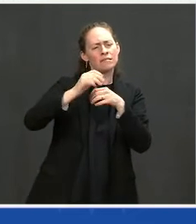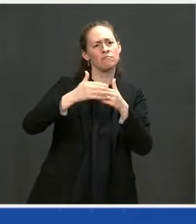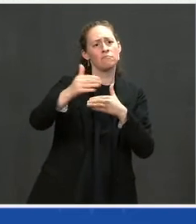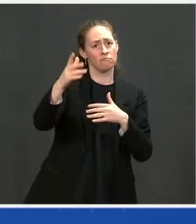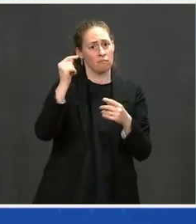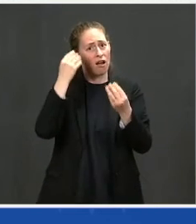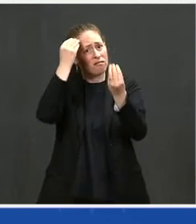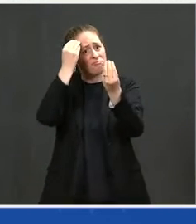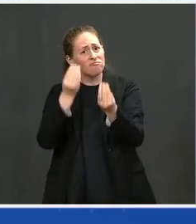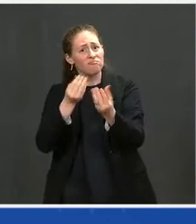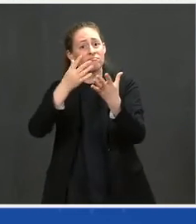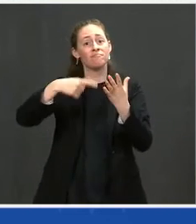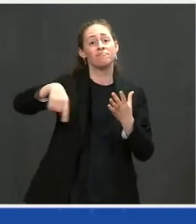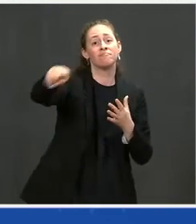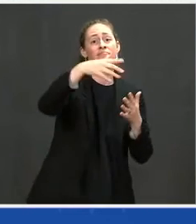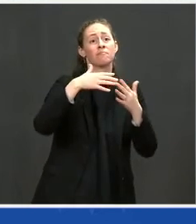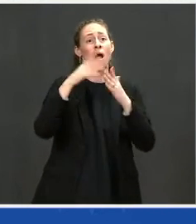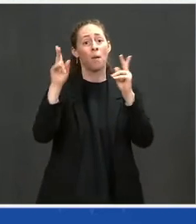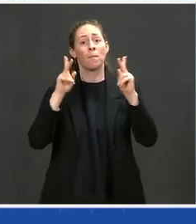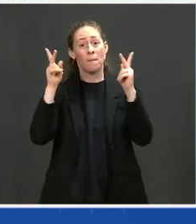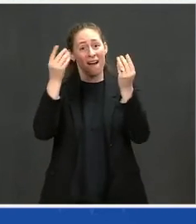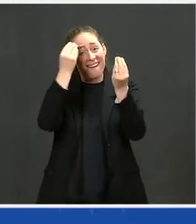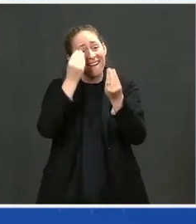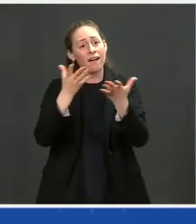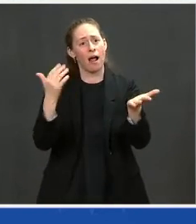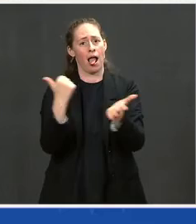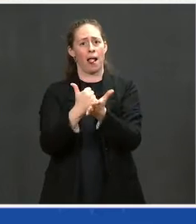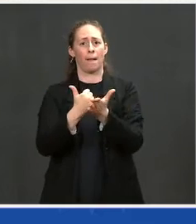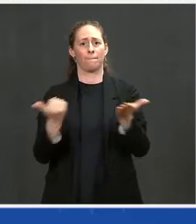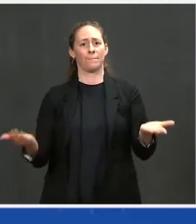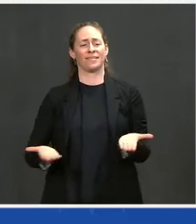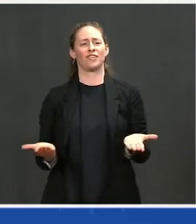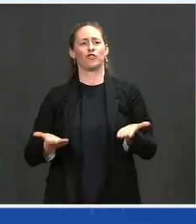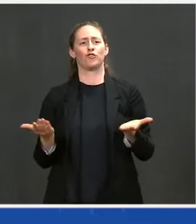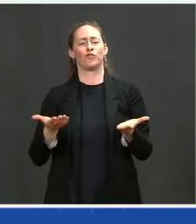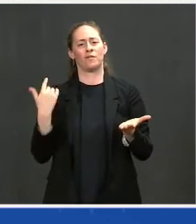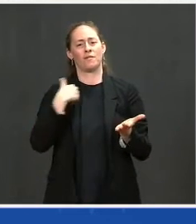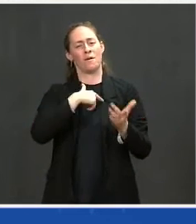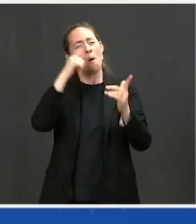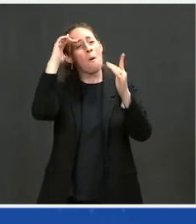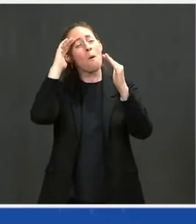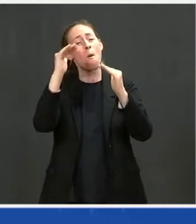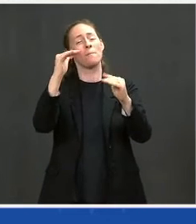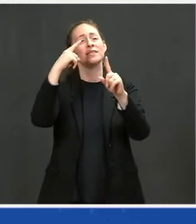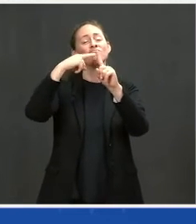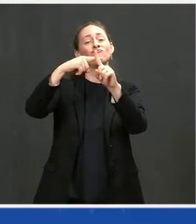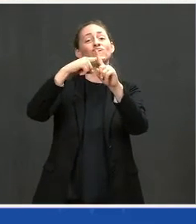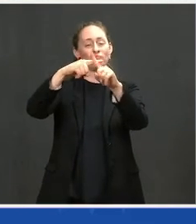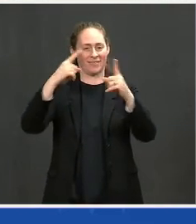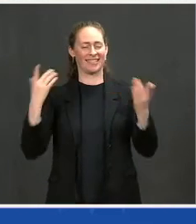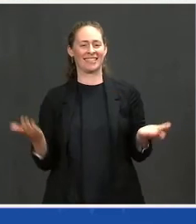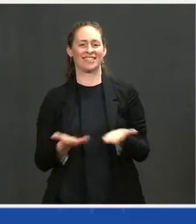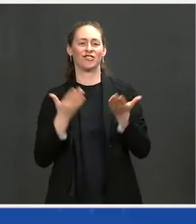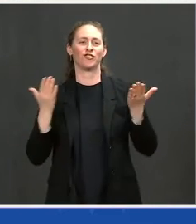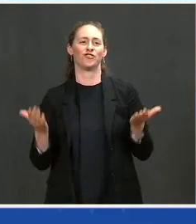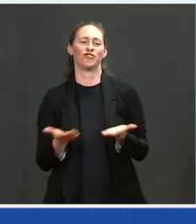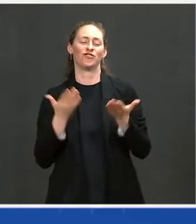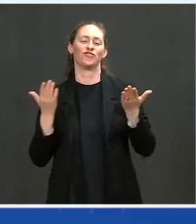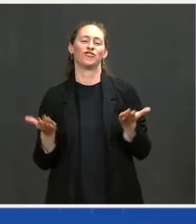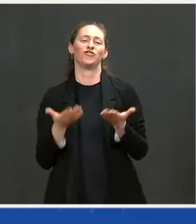help is here and hope is on the way. Now I'll be happy to take your questions.